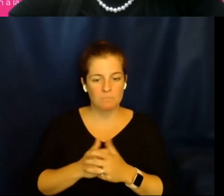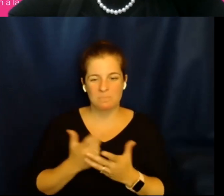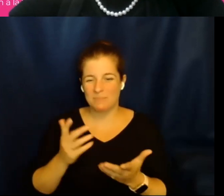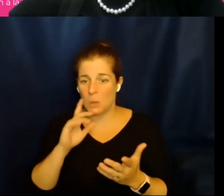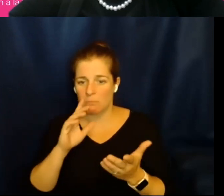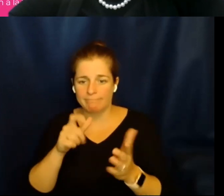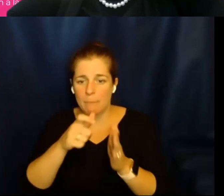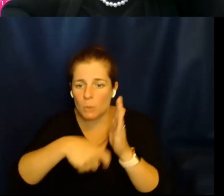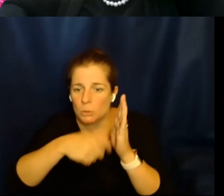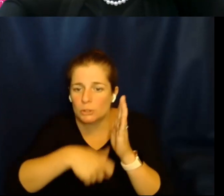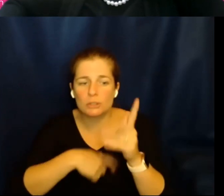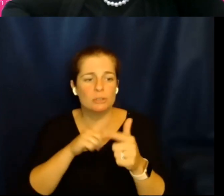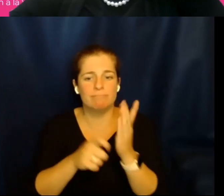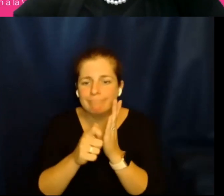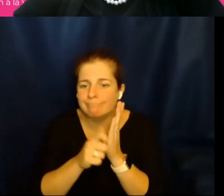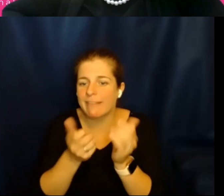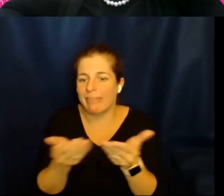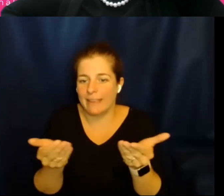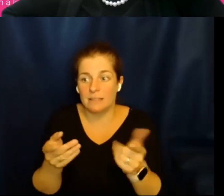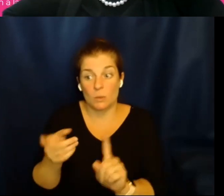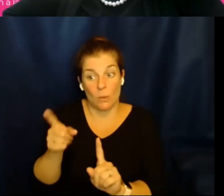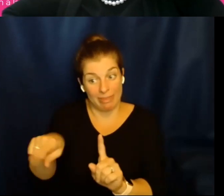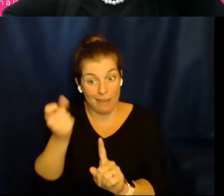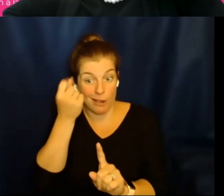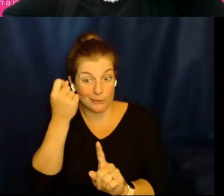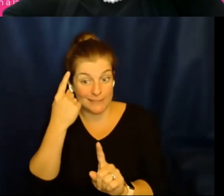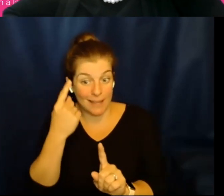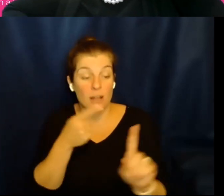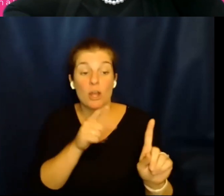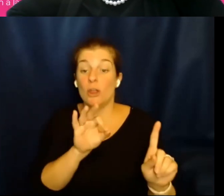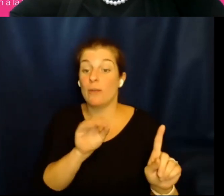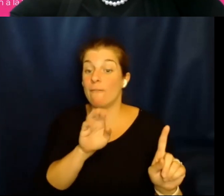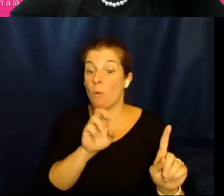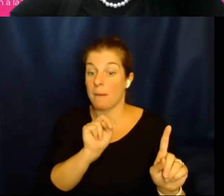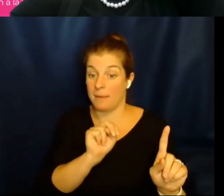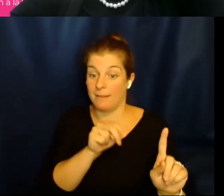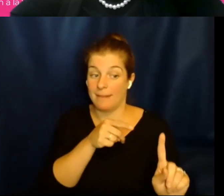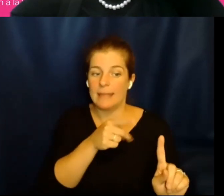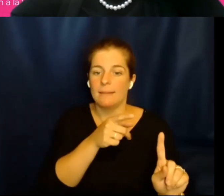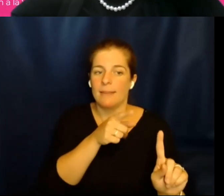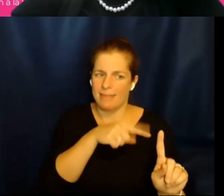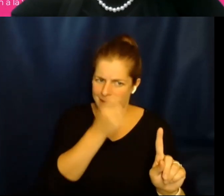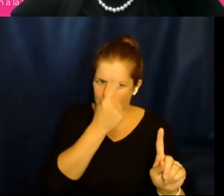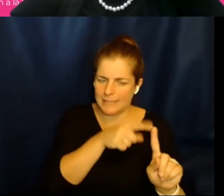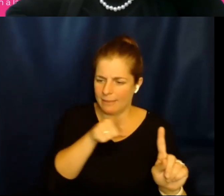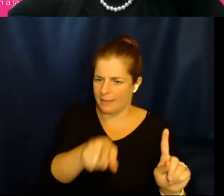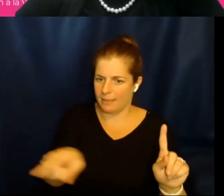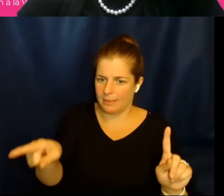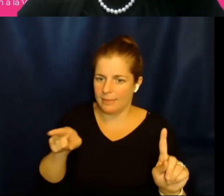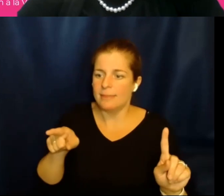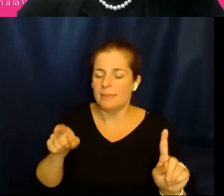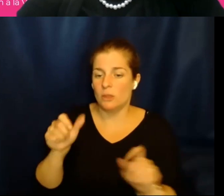well. So they understand that the workers in the field suffer also a lot of abuse, sexual abuse.